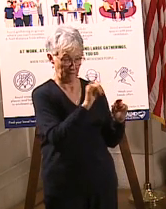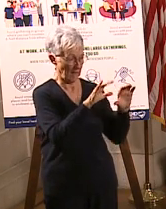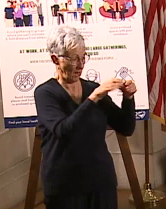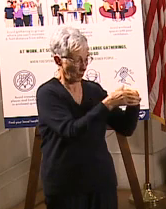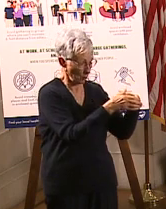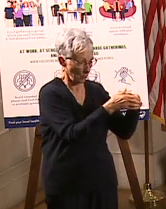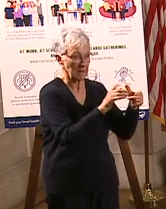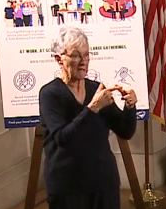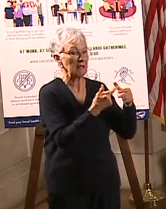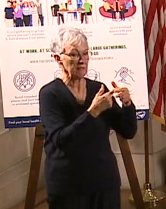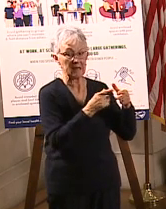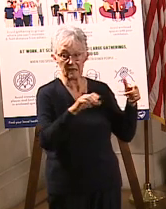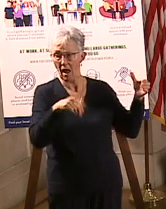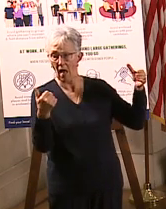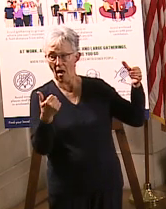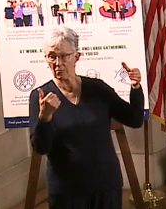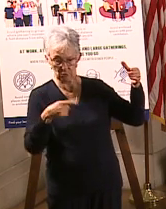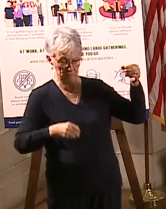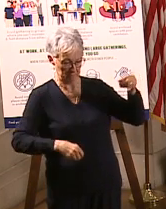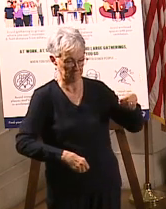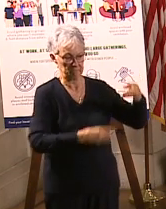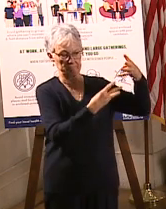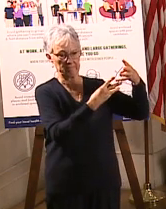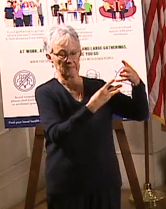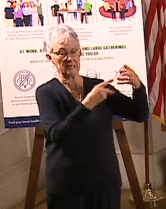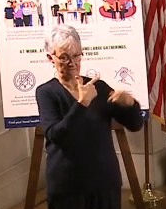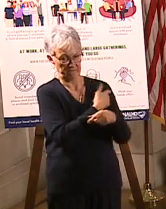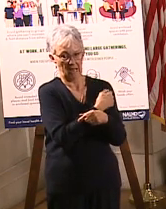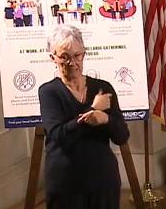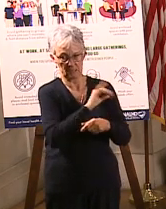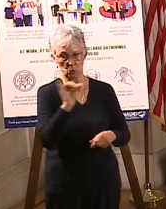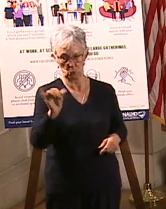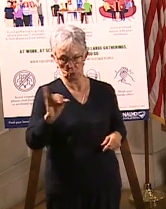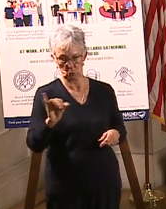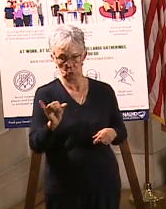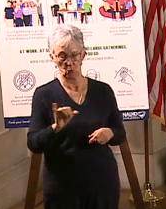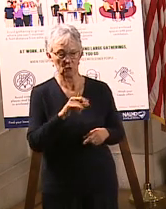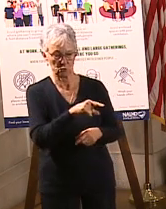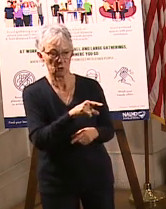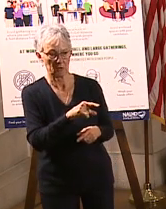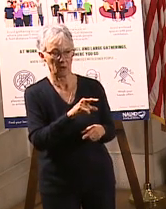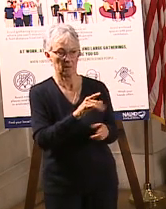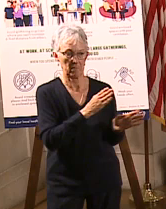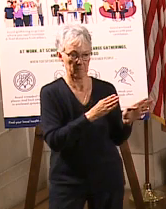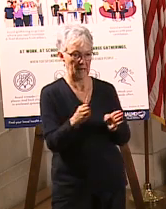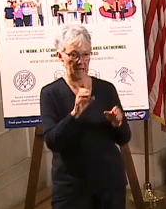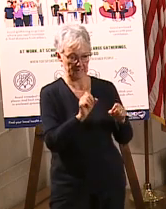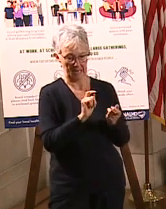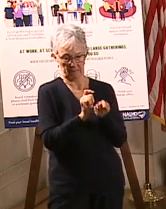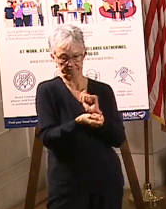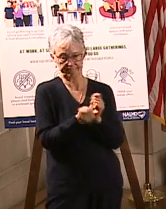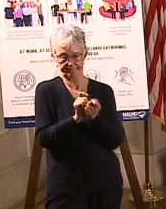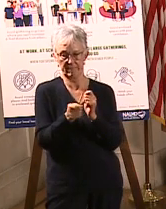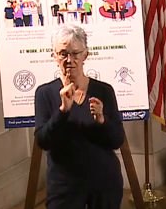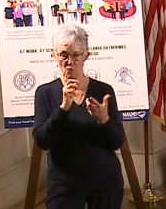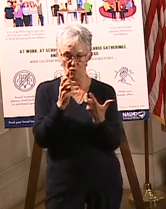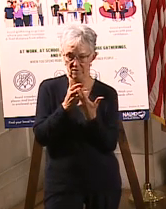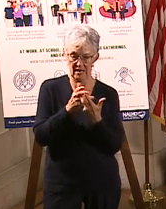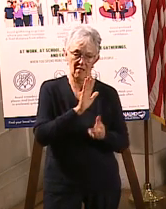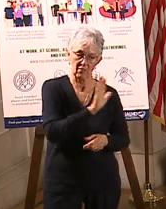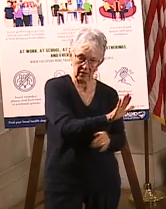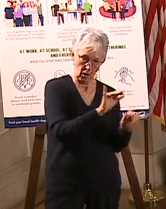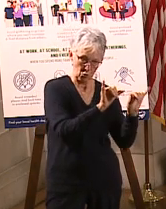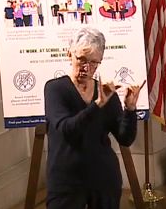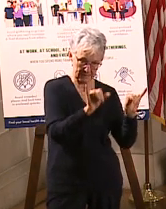vaccine directly. They use the state's prioritization outline, but are able to adapt the plan as needed to fit their system. There are